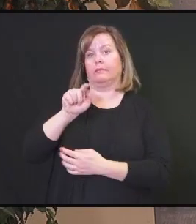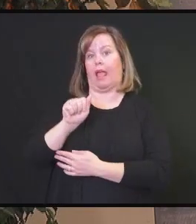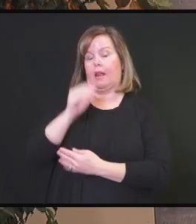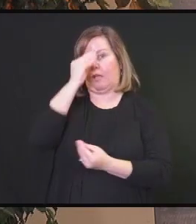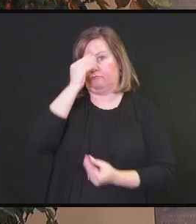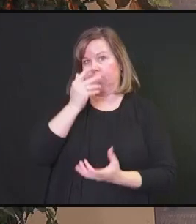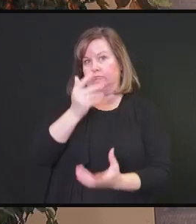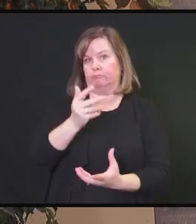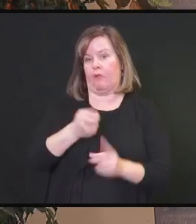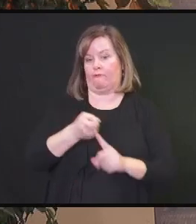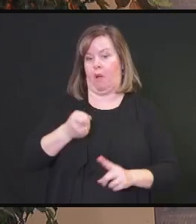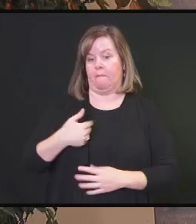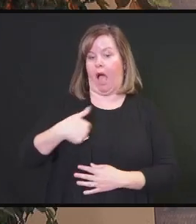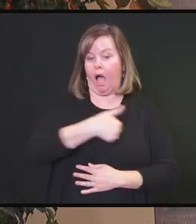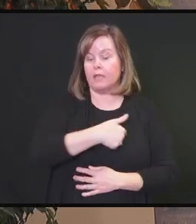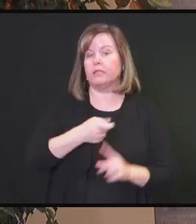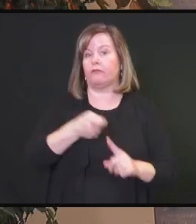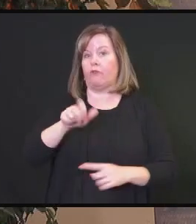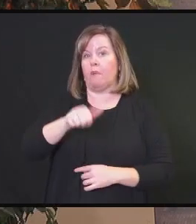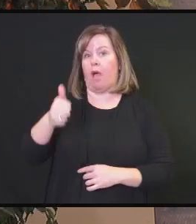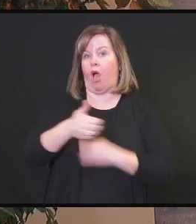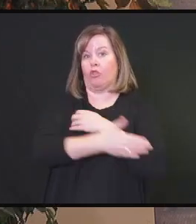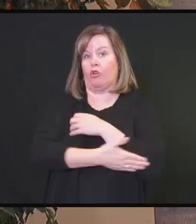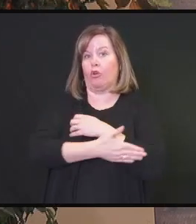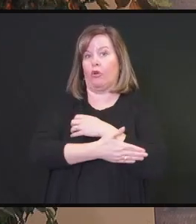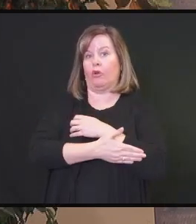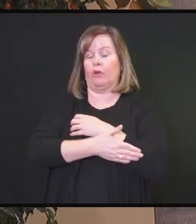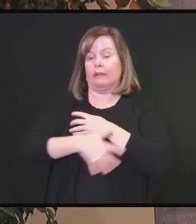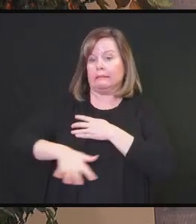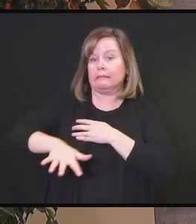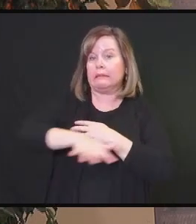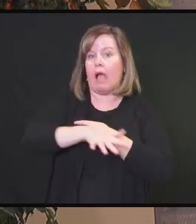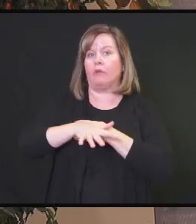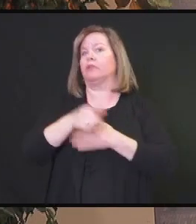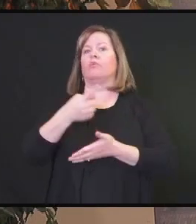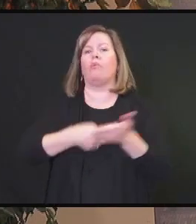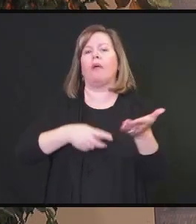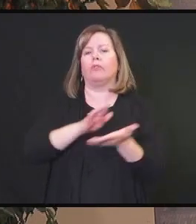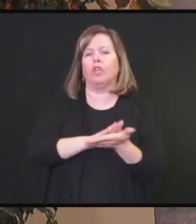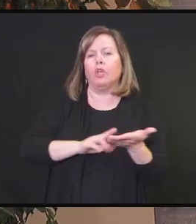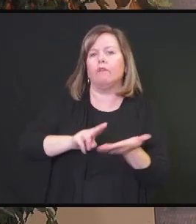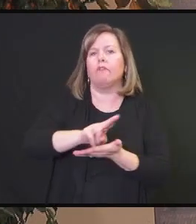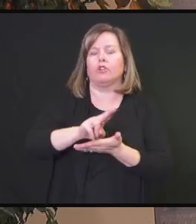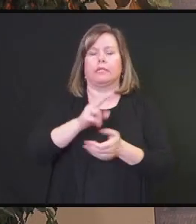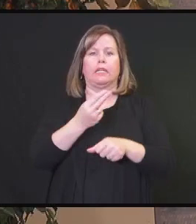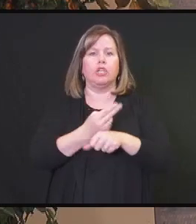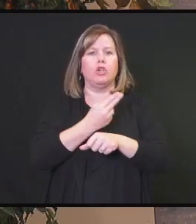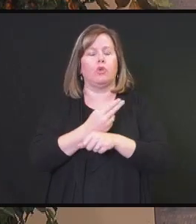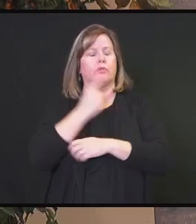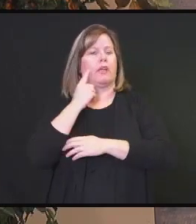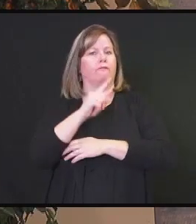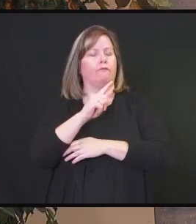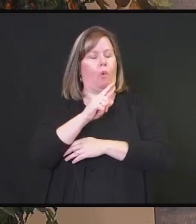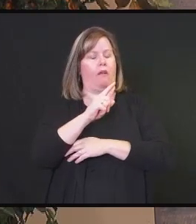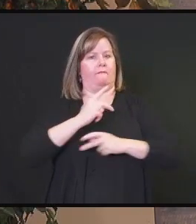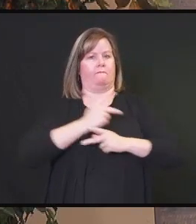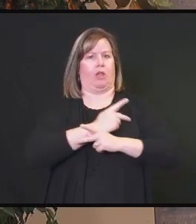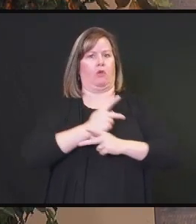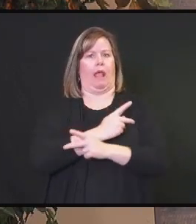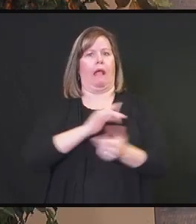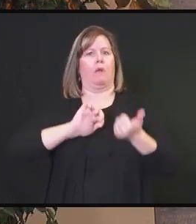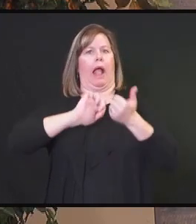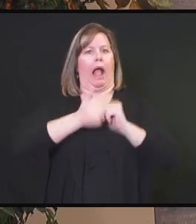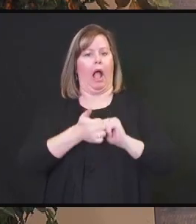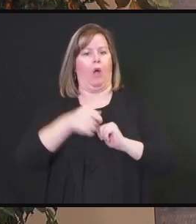counties and what other universities are using to project what the scope of this outbreak may look like over the next